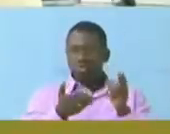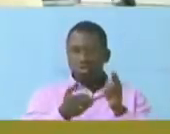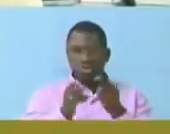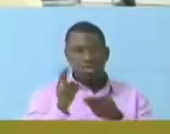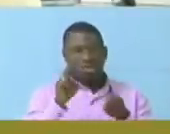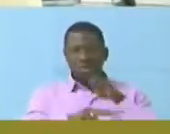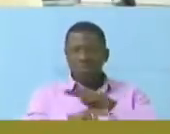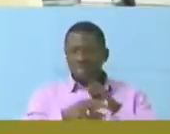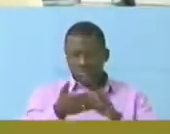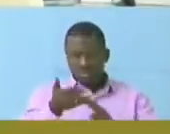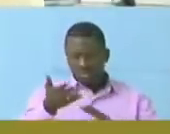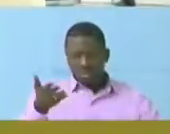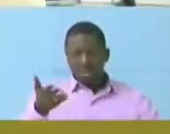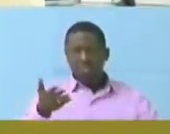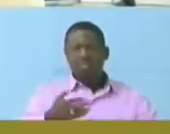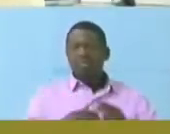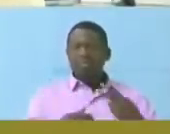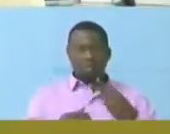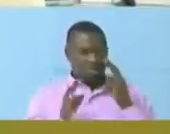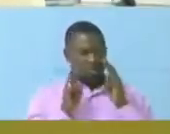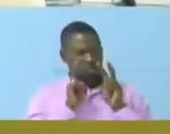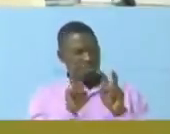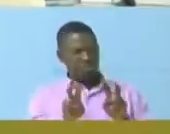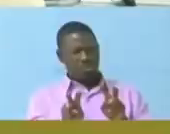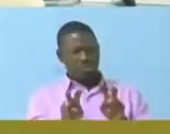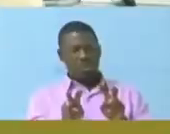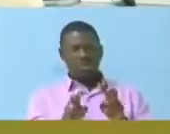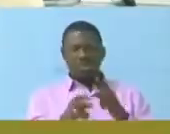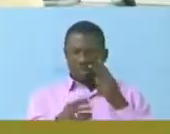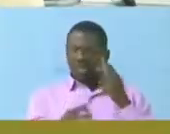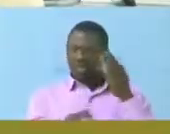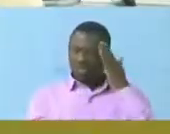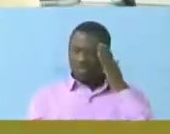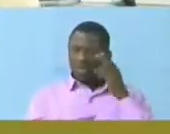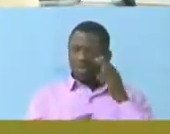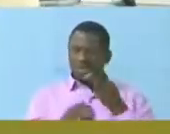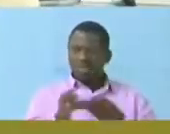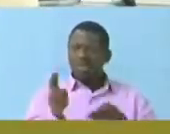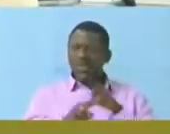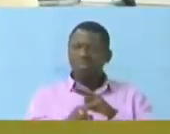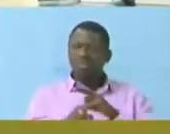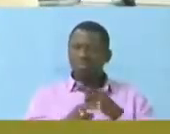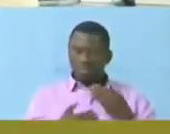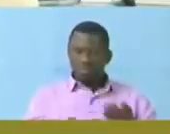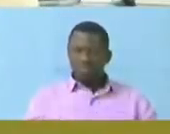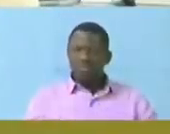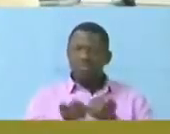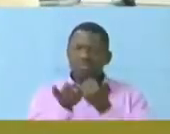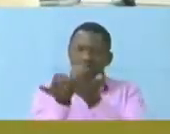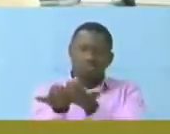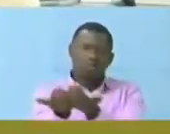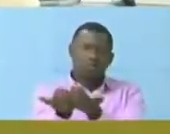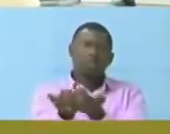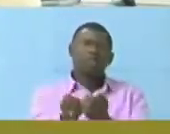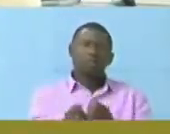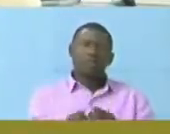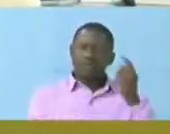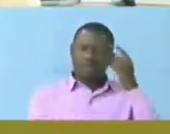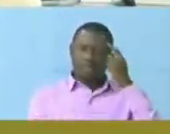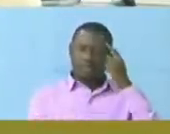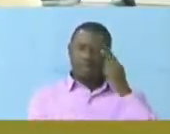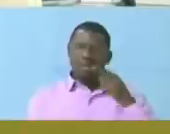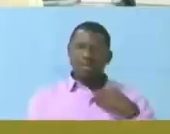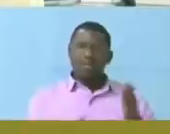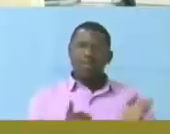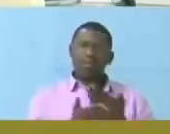karal. I look at it, it's a report. Ngaju do ko ni kibaro lu tinyan ta mbundila. I think